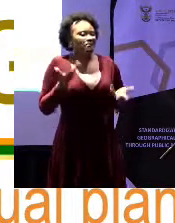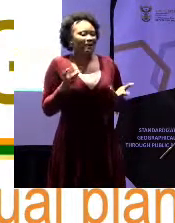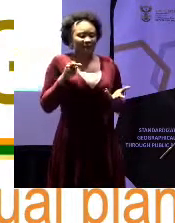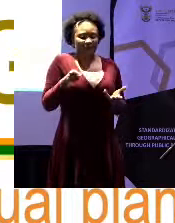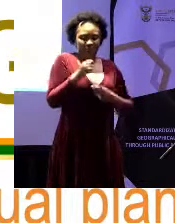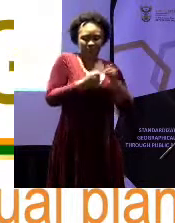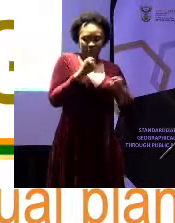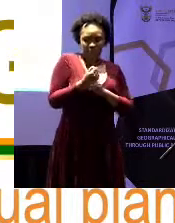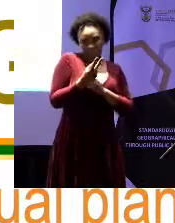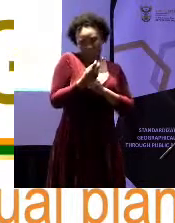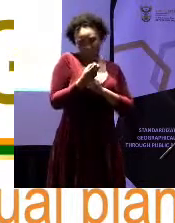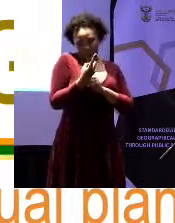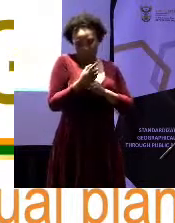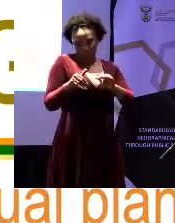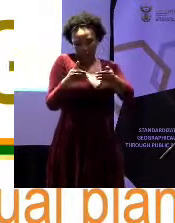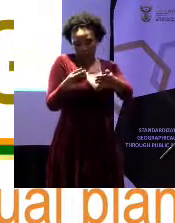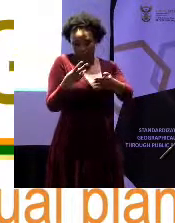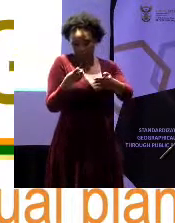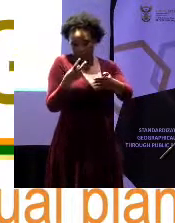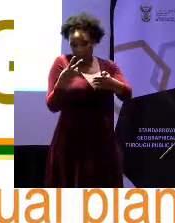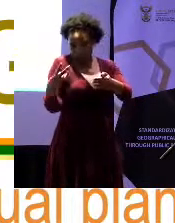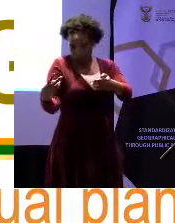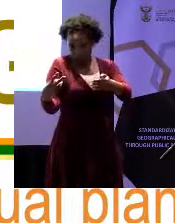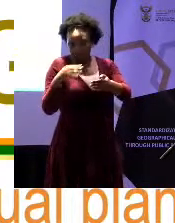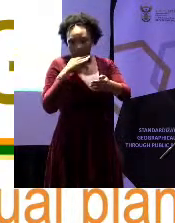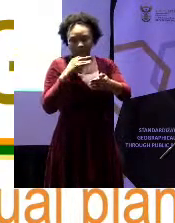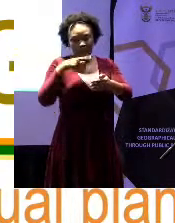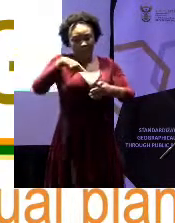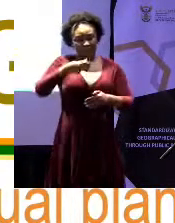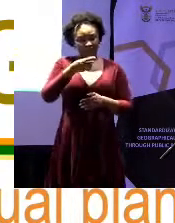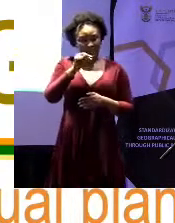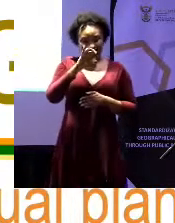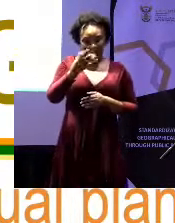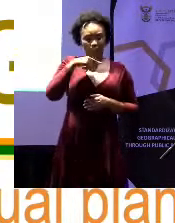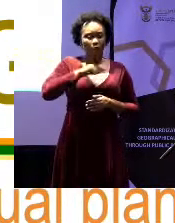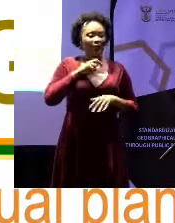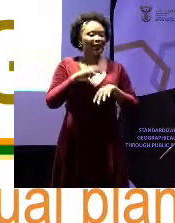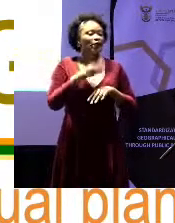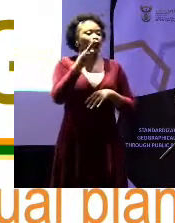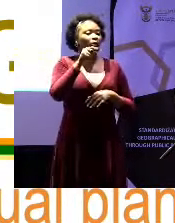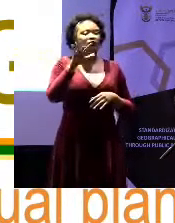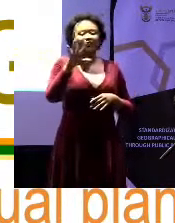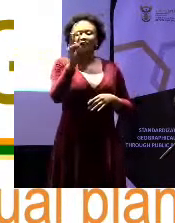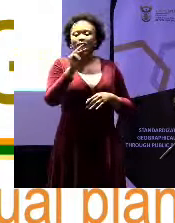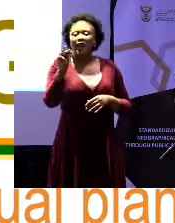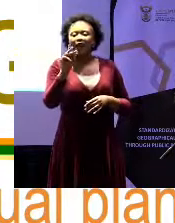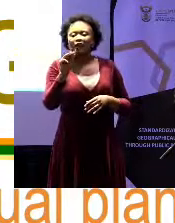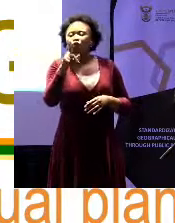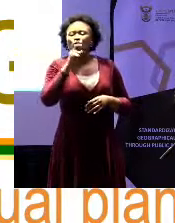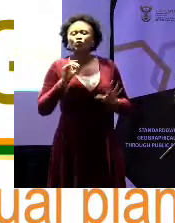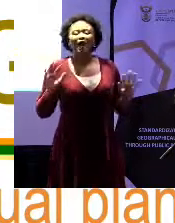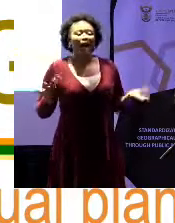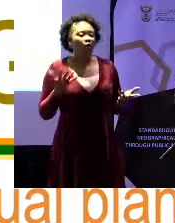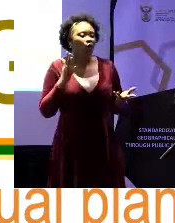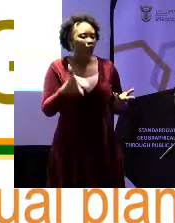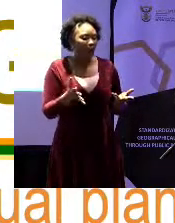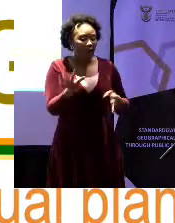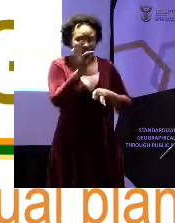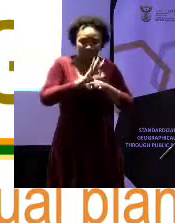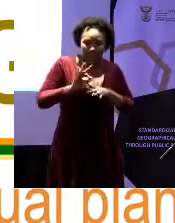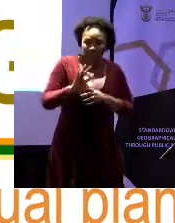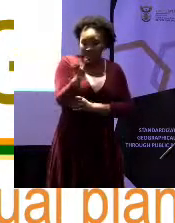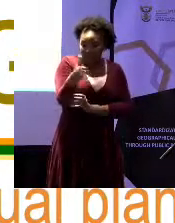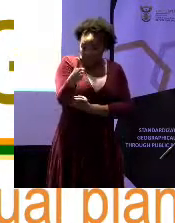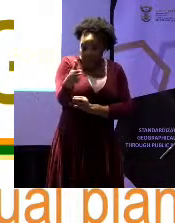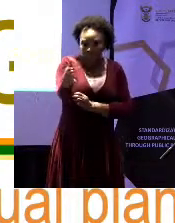2021, 2022, as a PGNC, we need 1.5 million. What are you going to do exactly with that money? You don't have a plan. So this